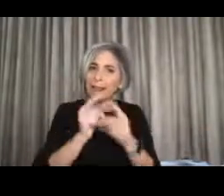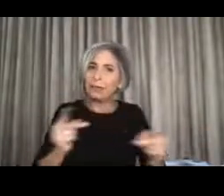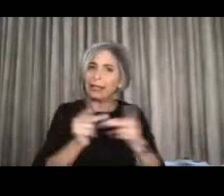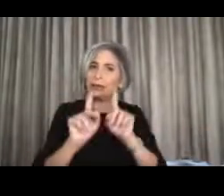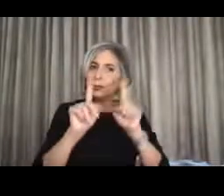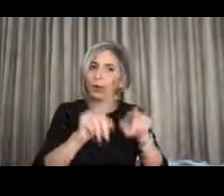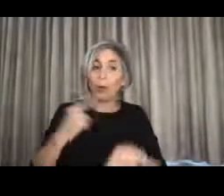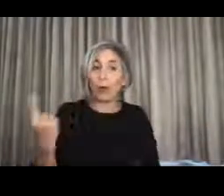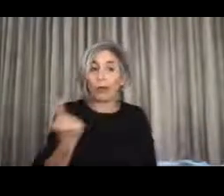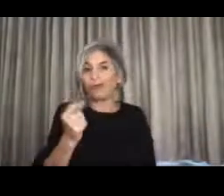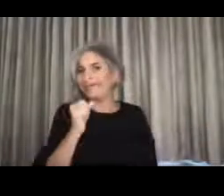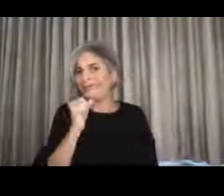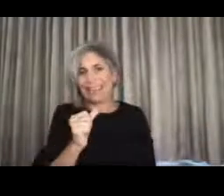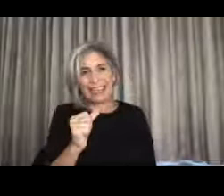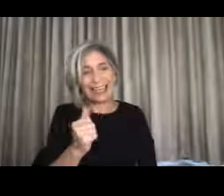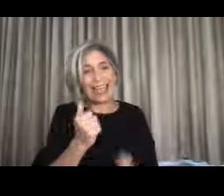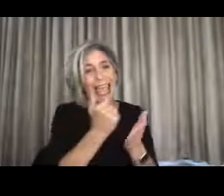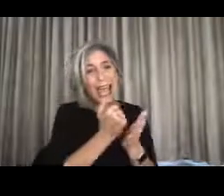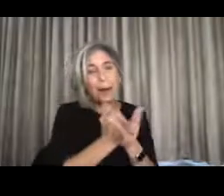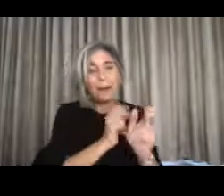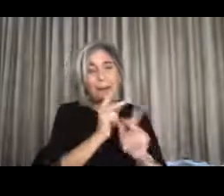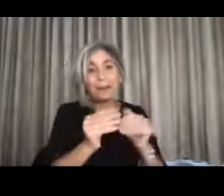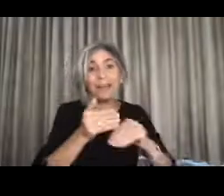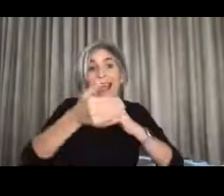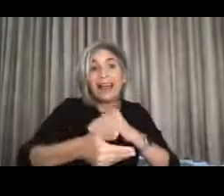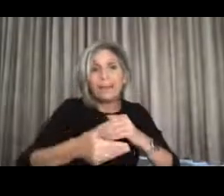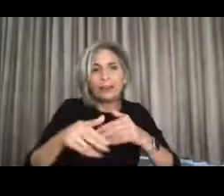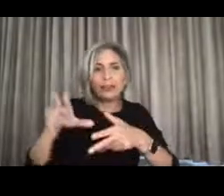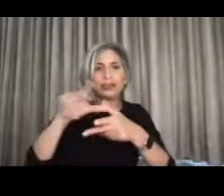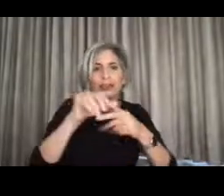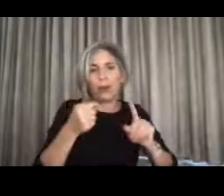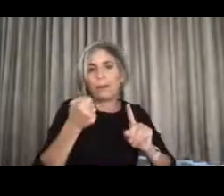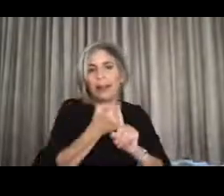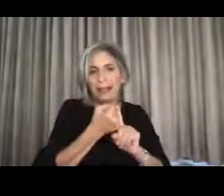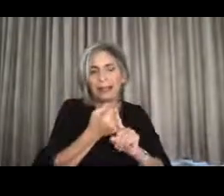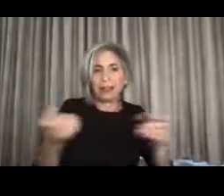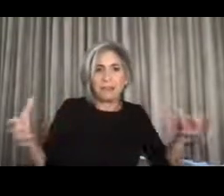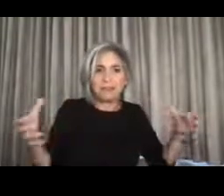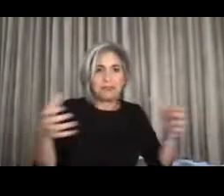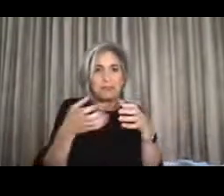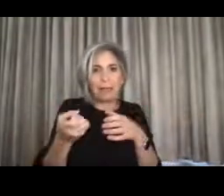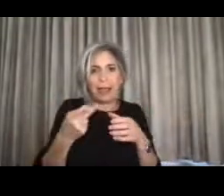alone. And then helping your neighbors afterwards. Let's get the community back together and engaged.